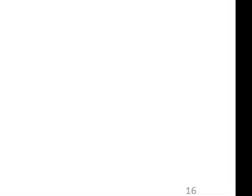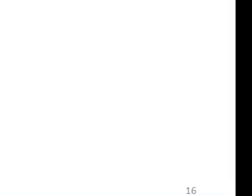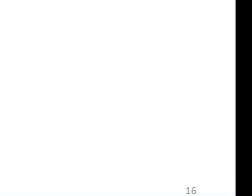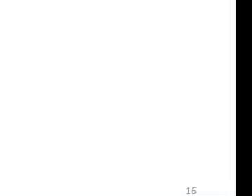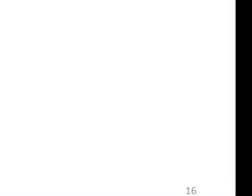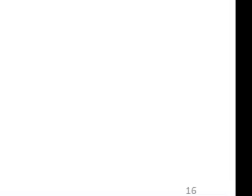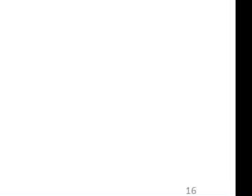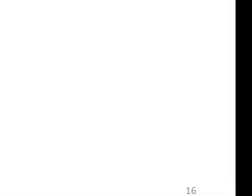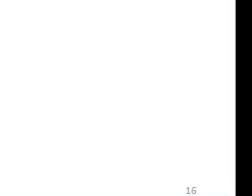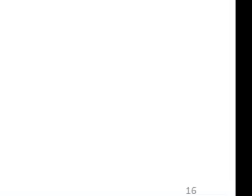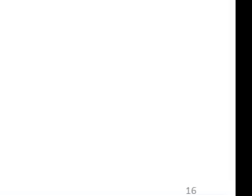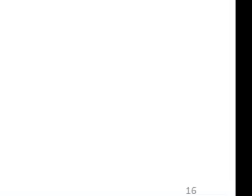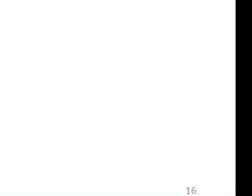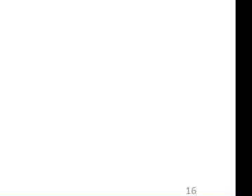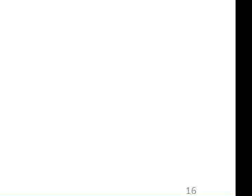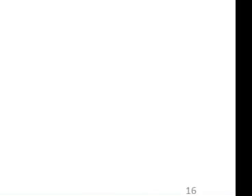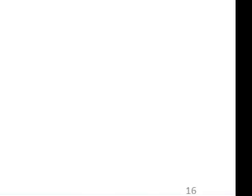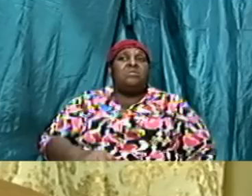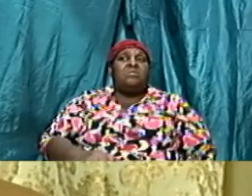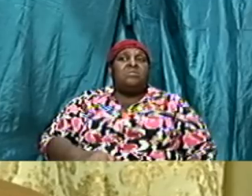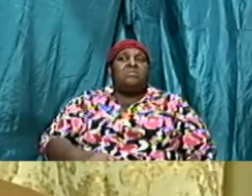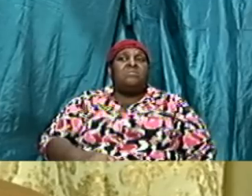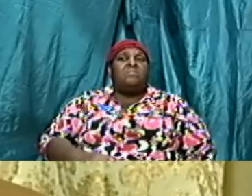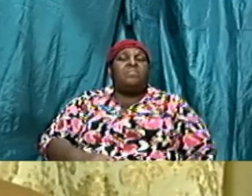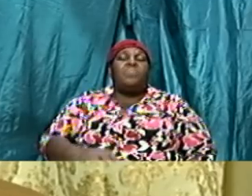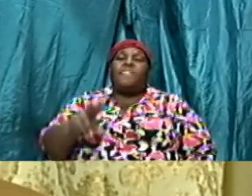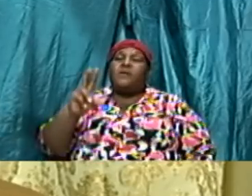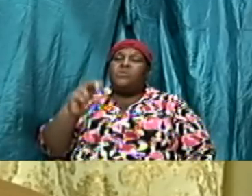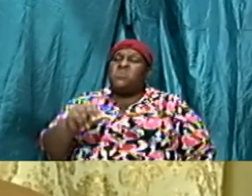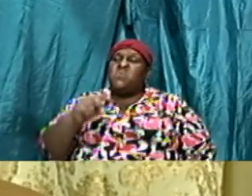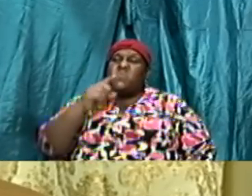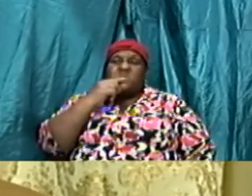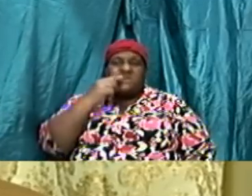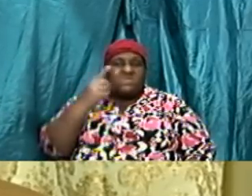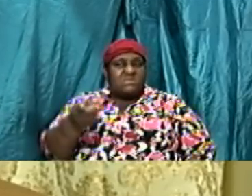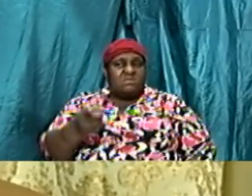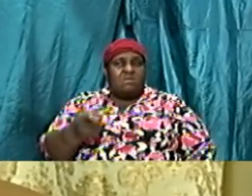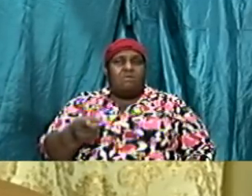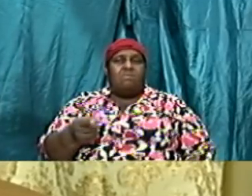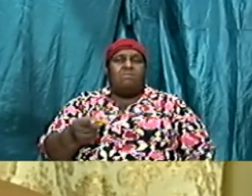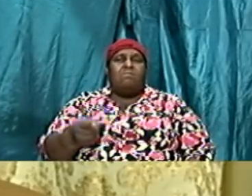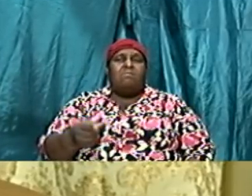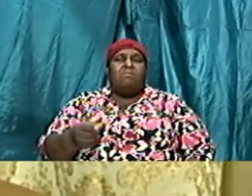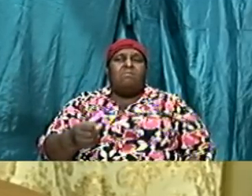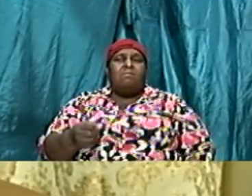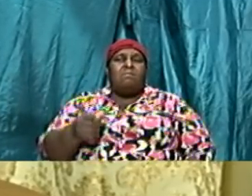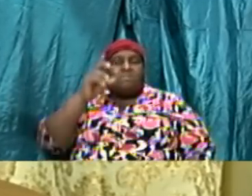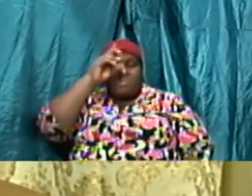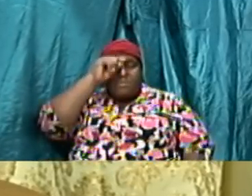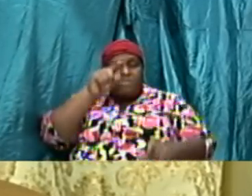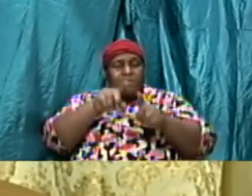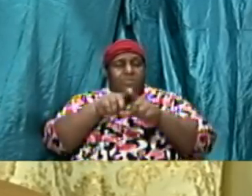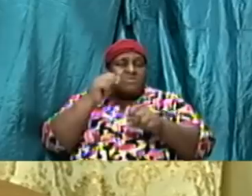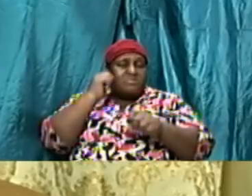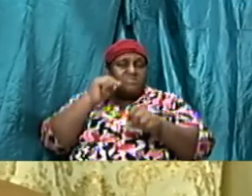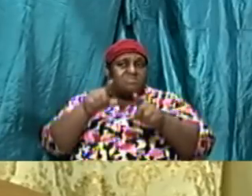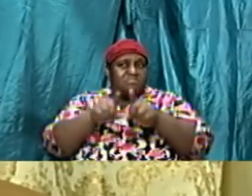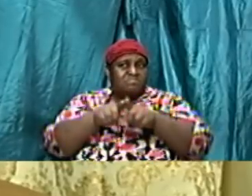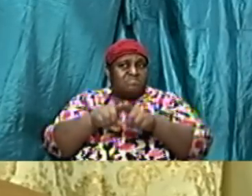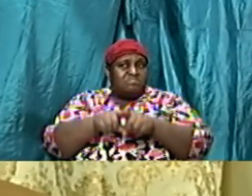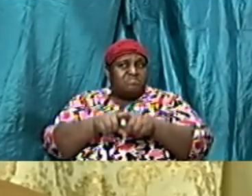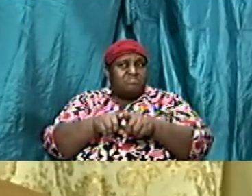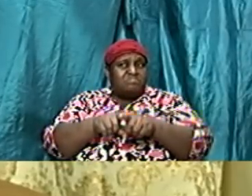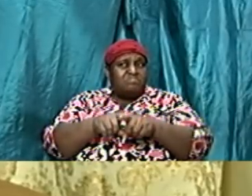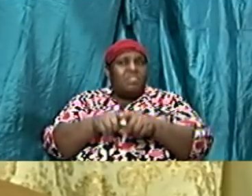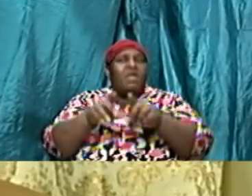Amen. Now, there was no mention brothers and sisters, there was no mention